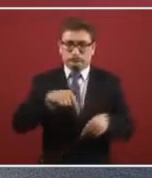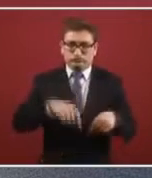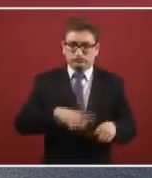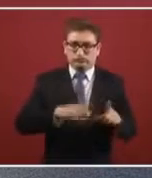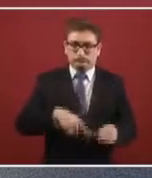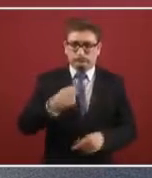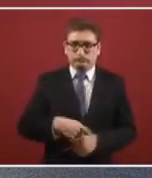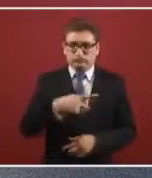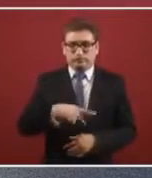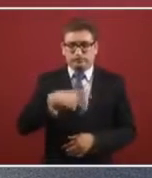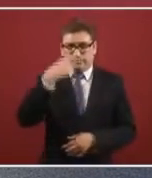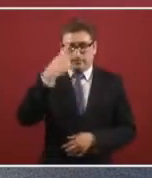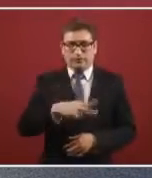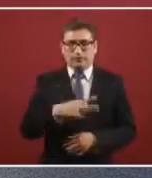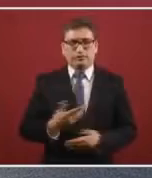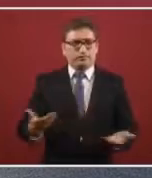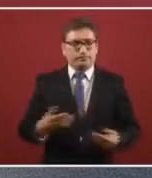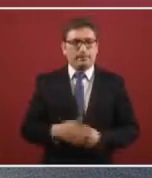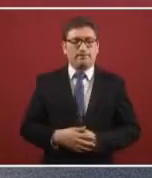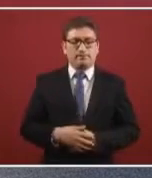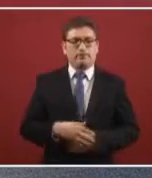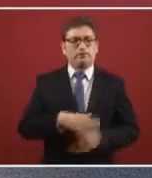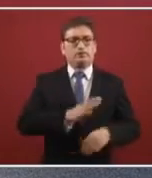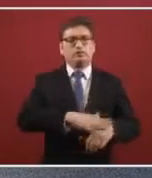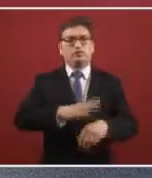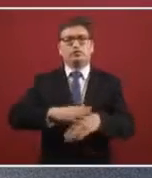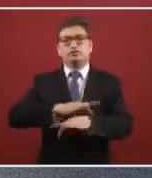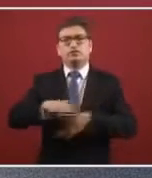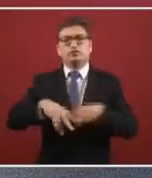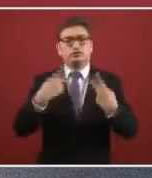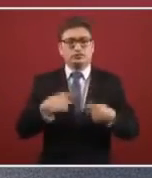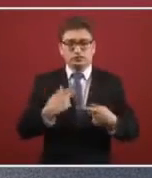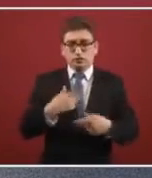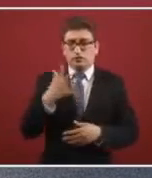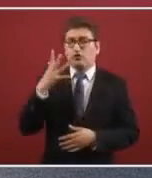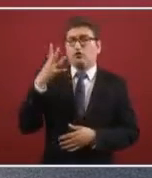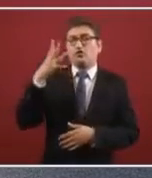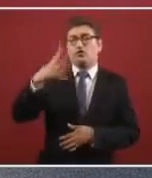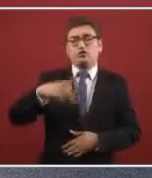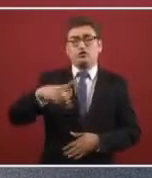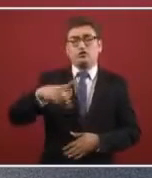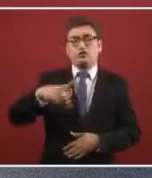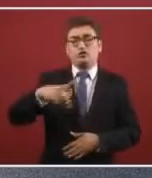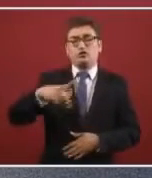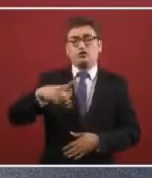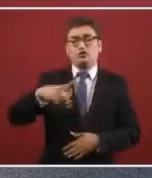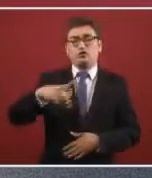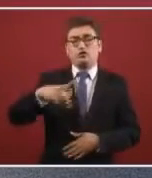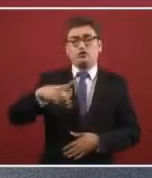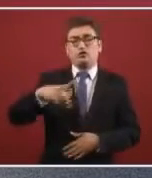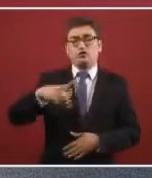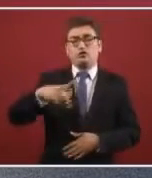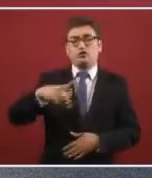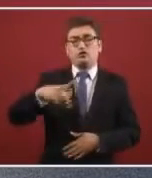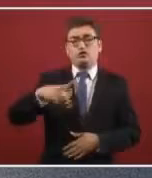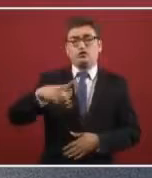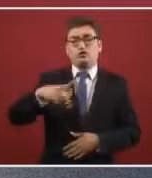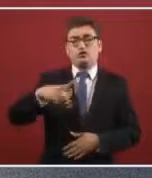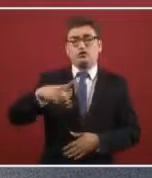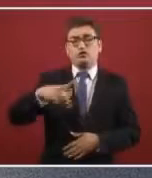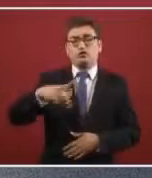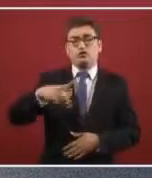Pueblo de México, People of los Mexico, dispenso de toda obediencia a sus futuros gobernantes que pretenden I forgive you of